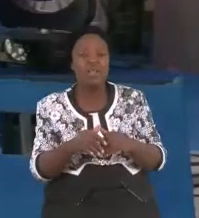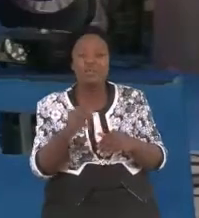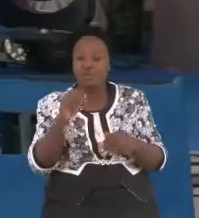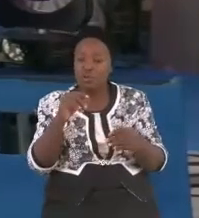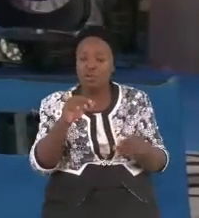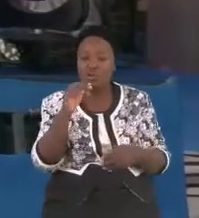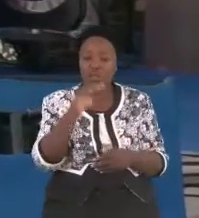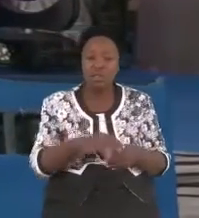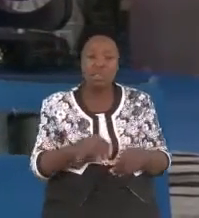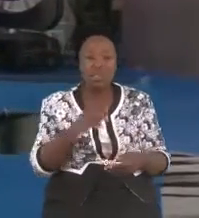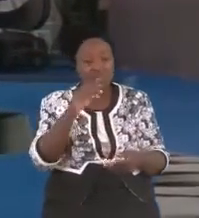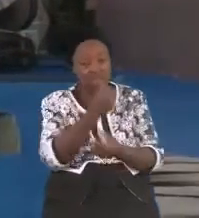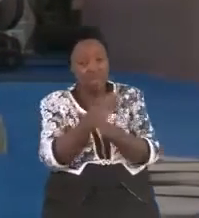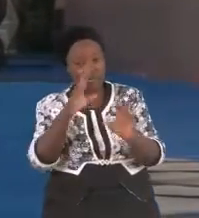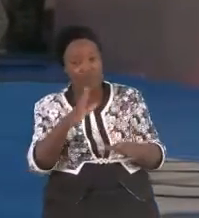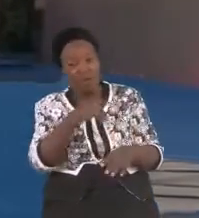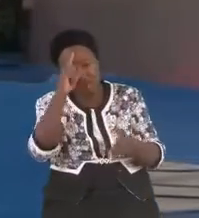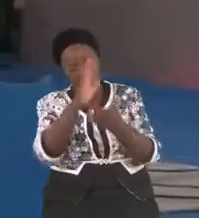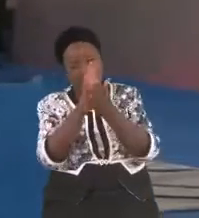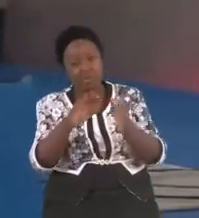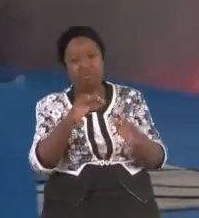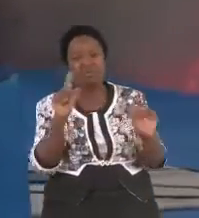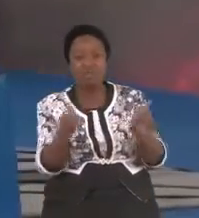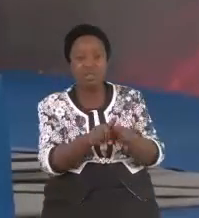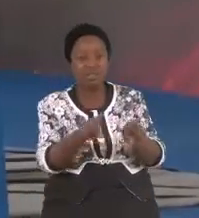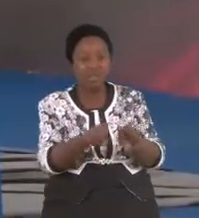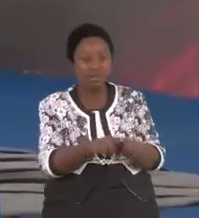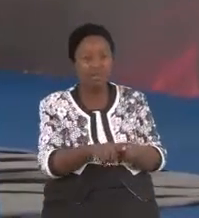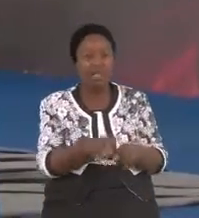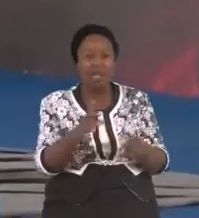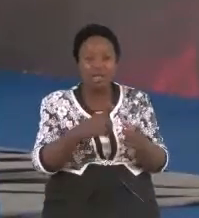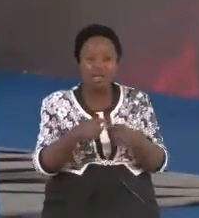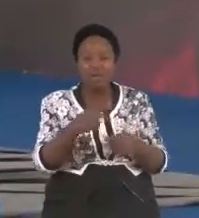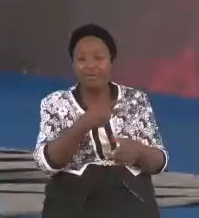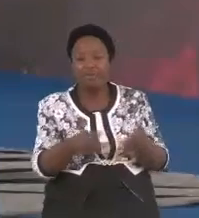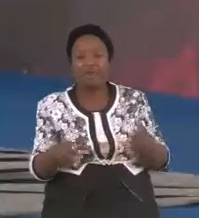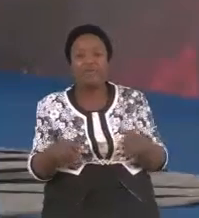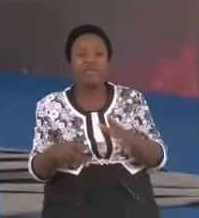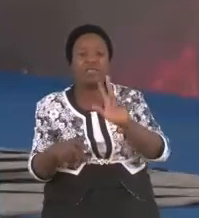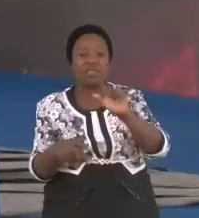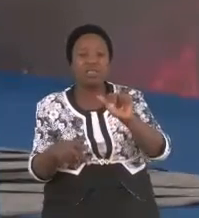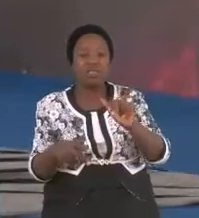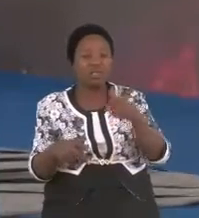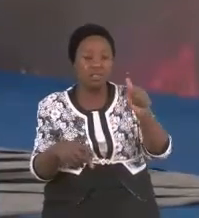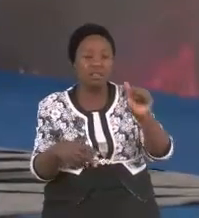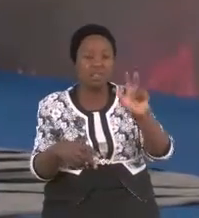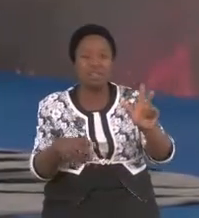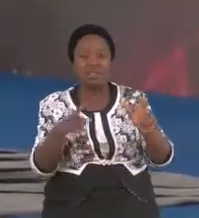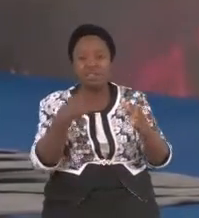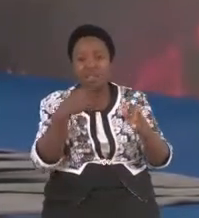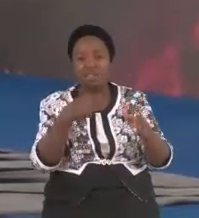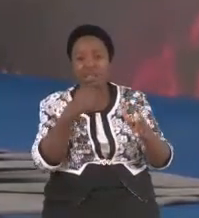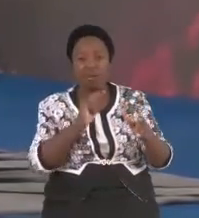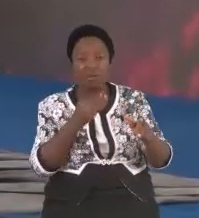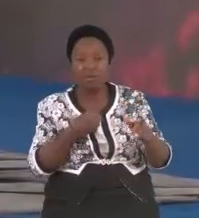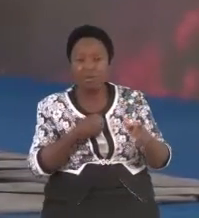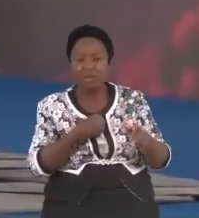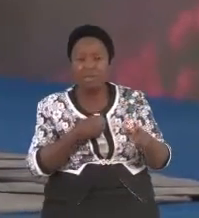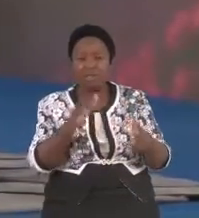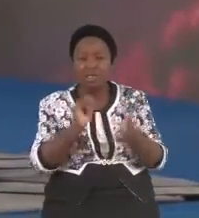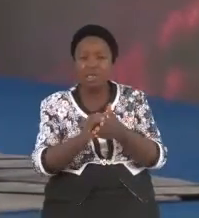13 he tells us and whatsoever he shall ask in my